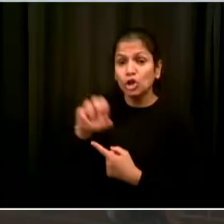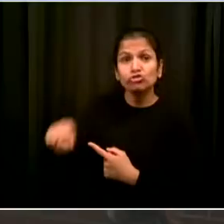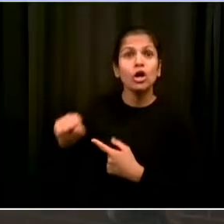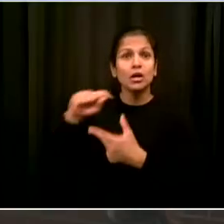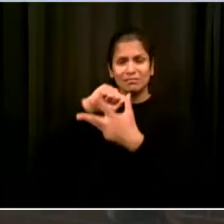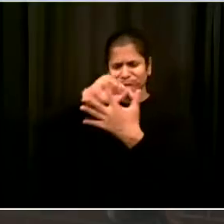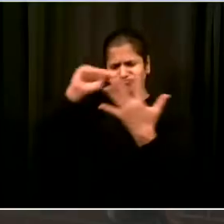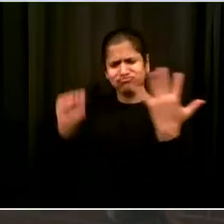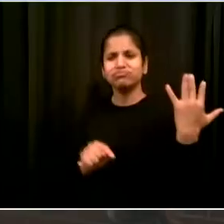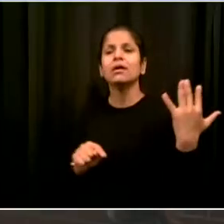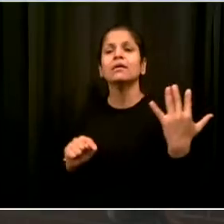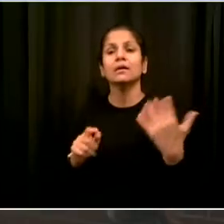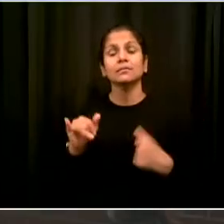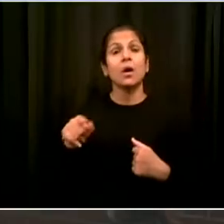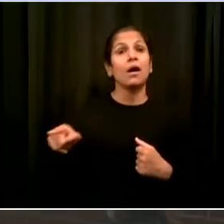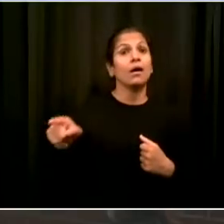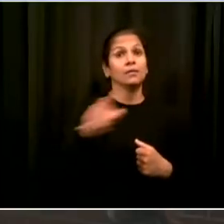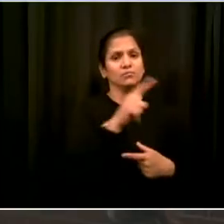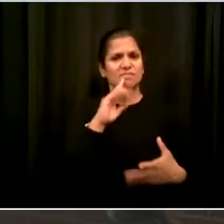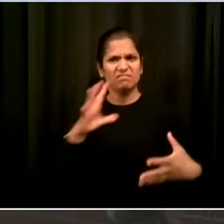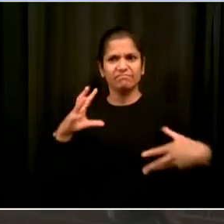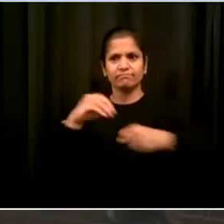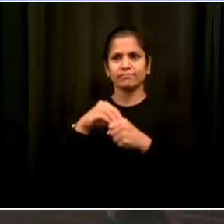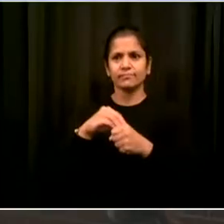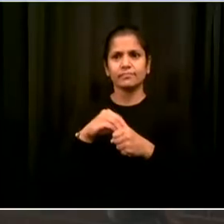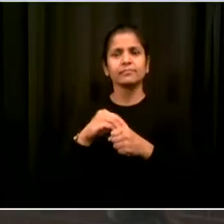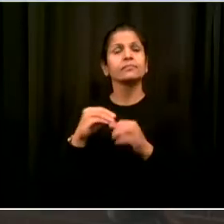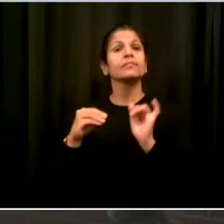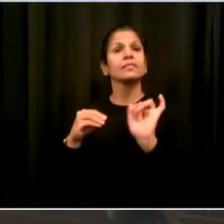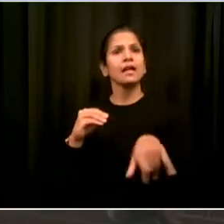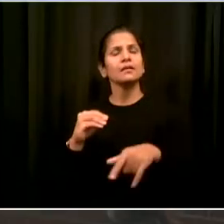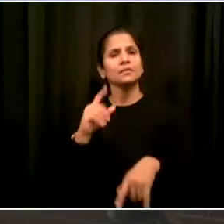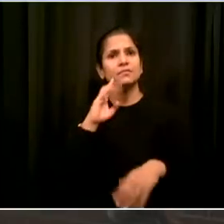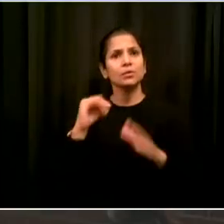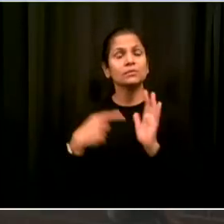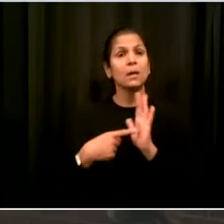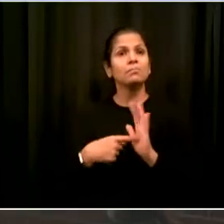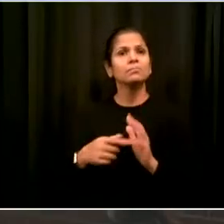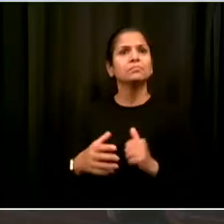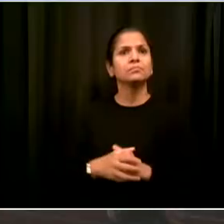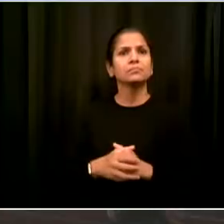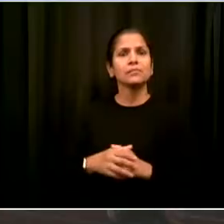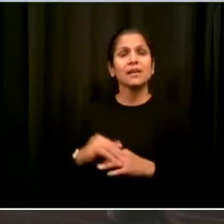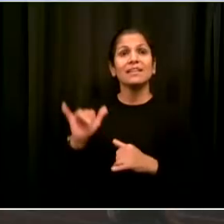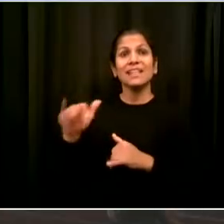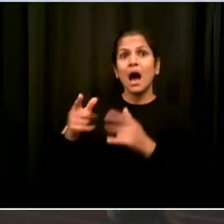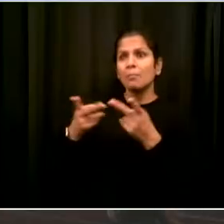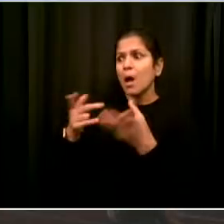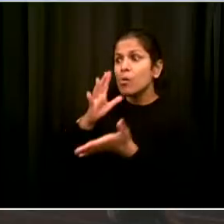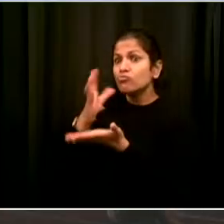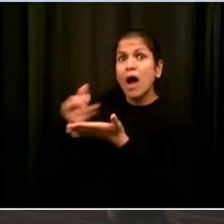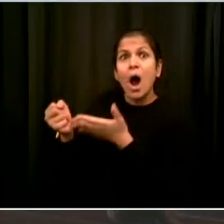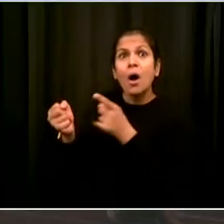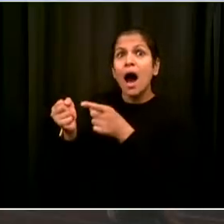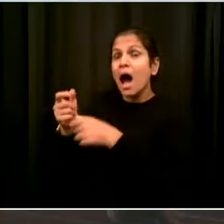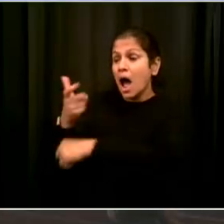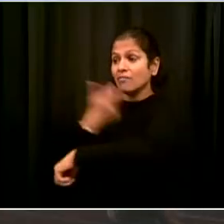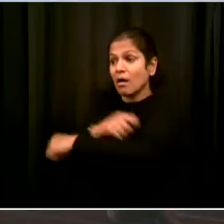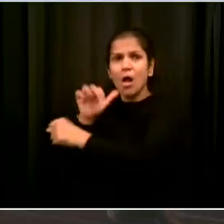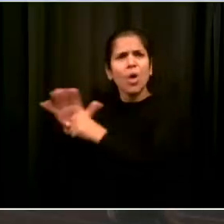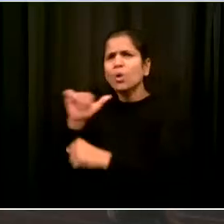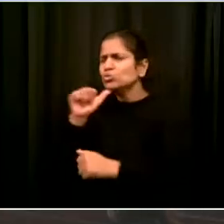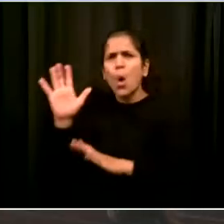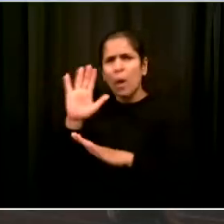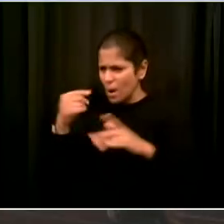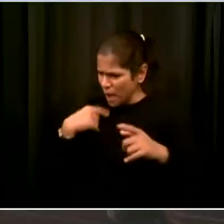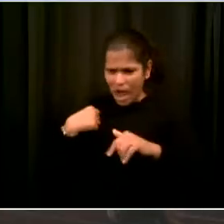provider on tracking down additional vaccines or directing patients to another location. Another example could be the command center working with a partner on the ground